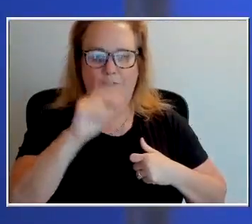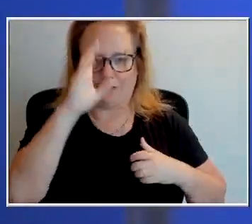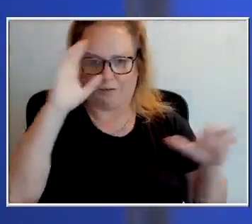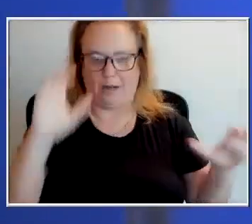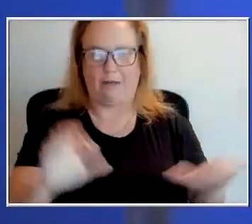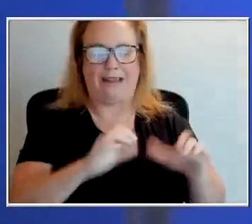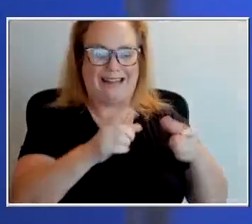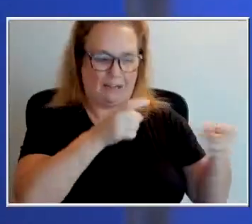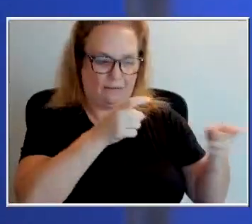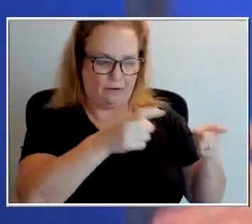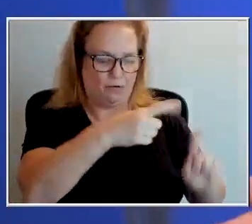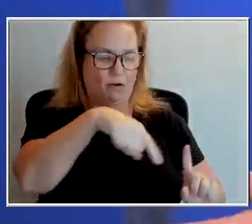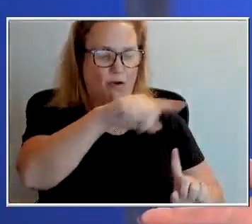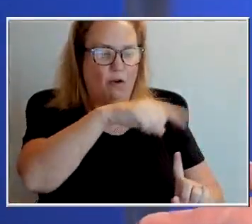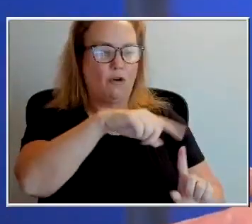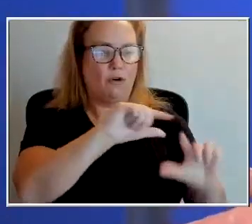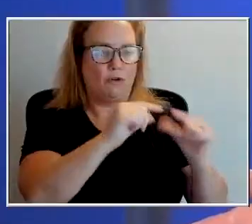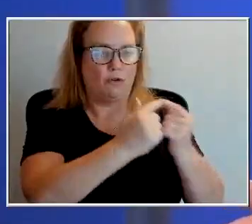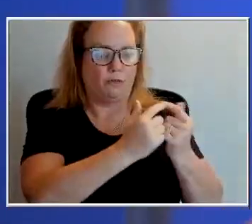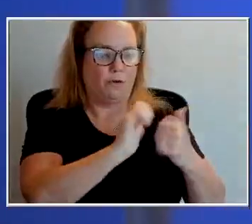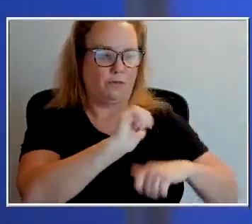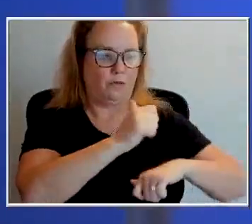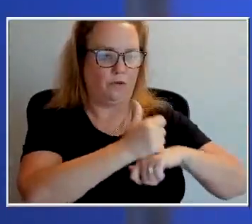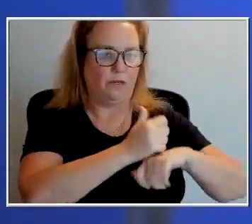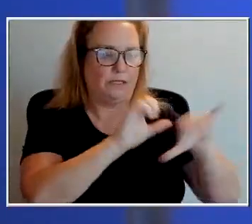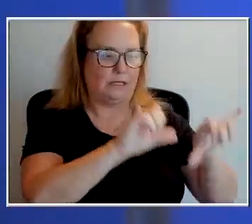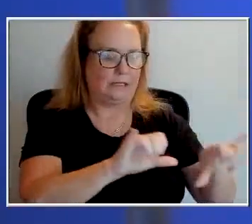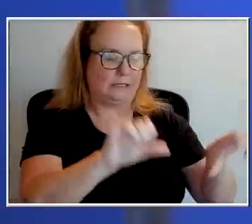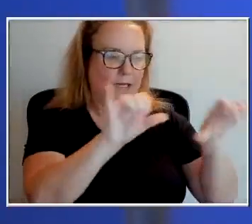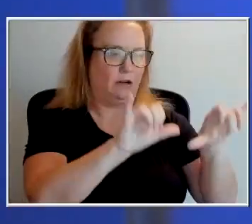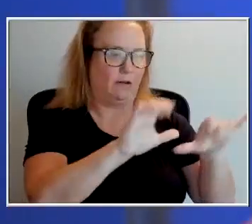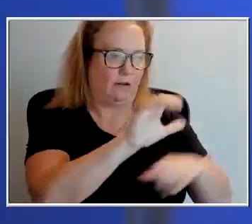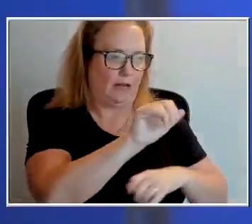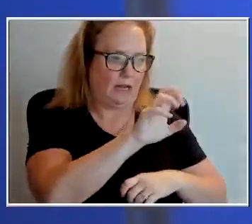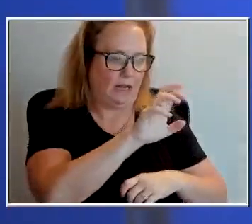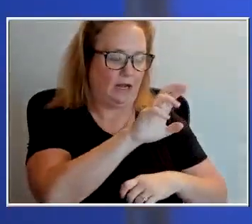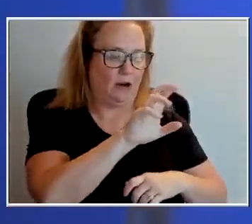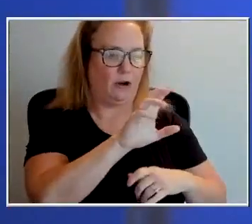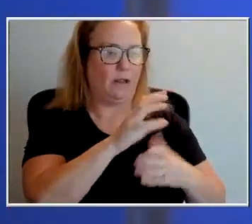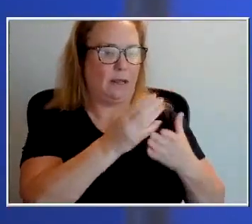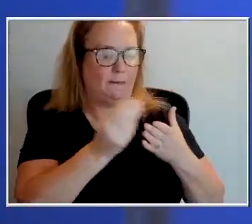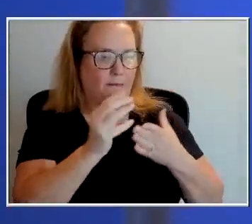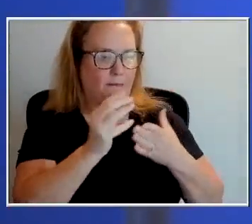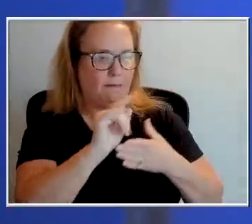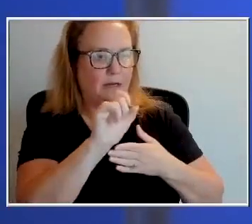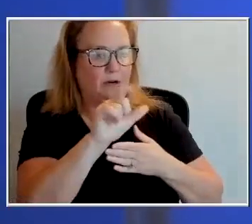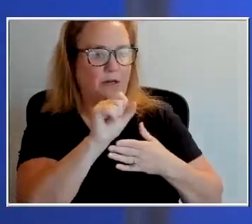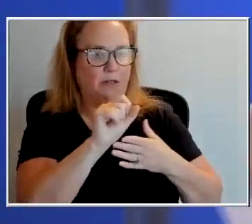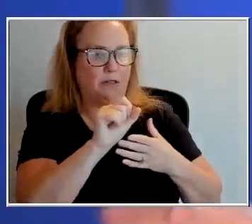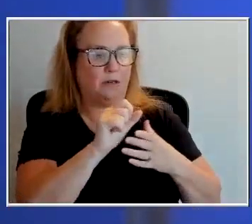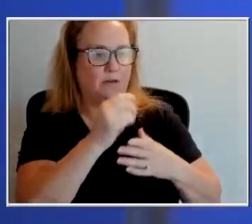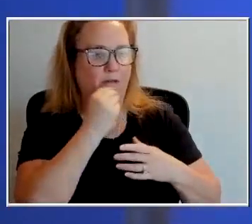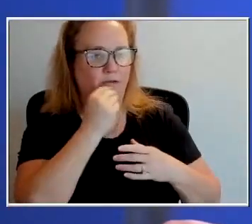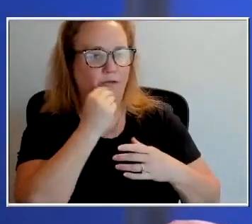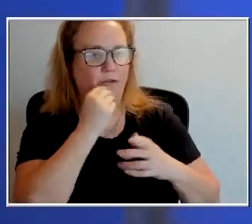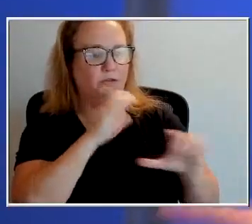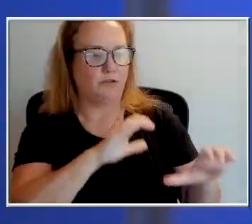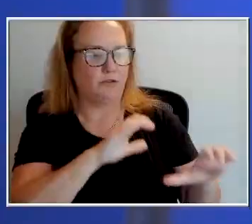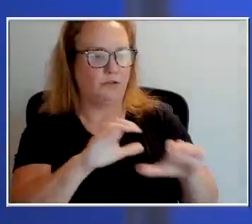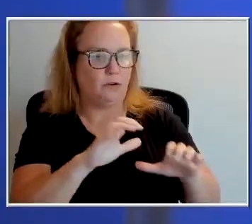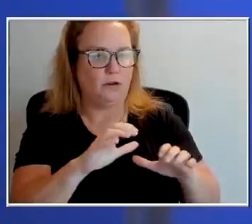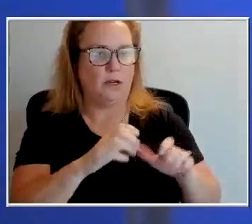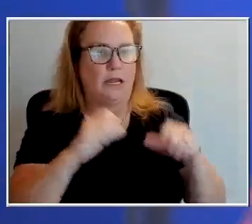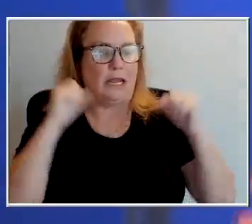control where they, of course, got standard of care. They also got materials about what kind of nutrition things to do and what kind of